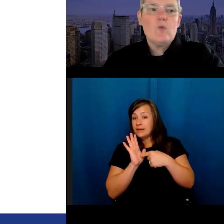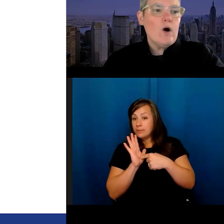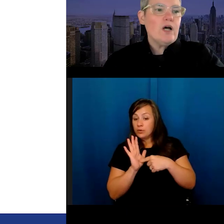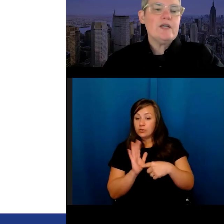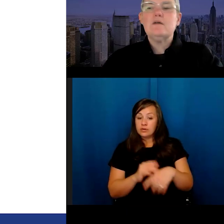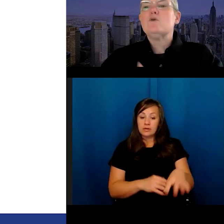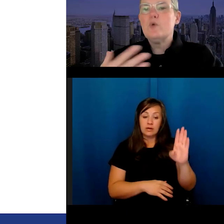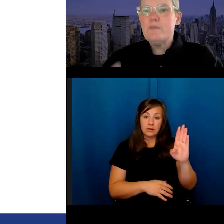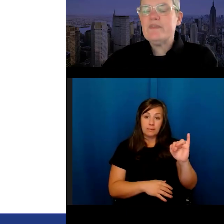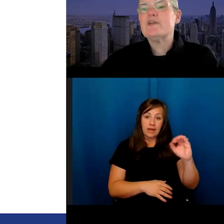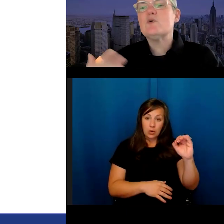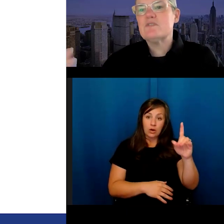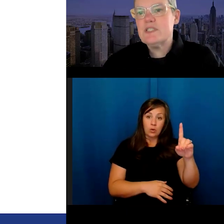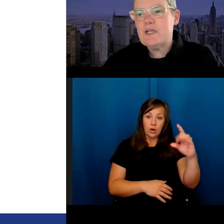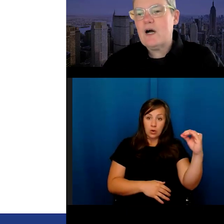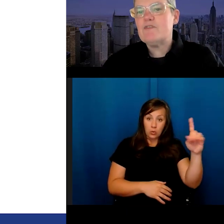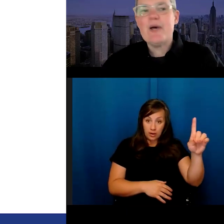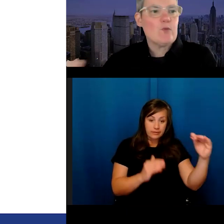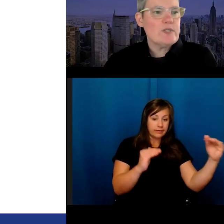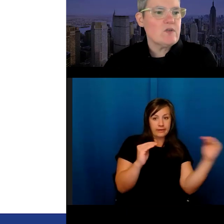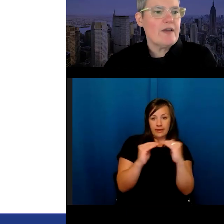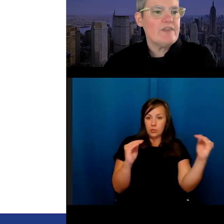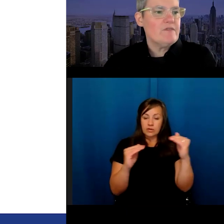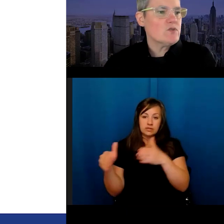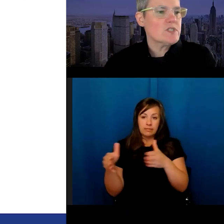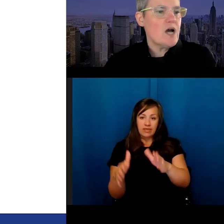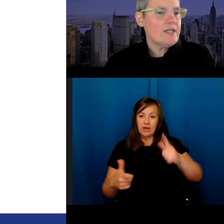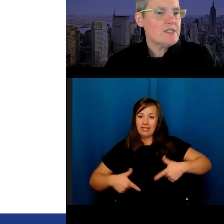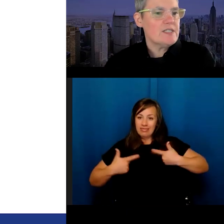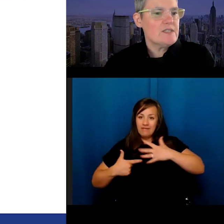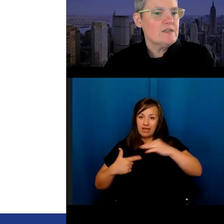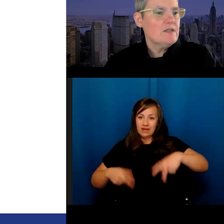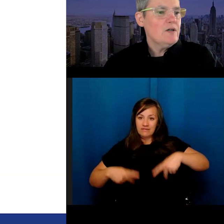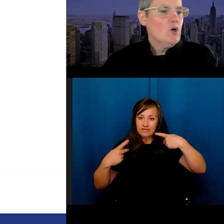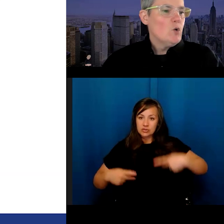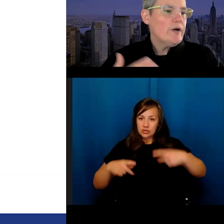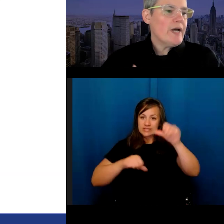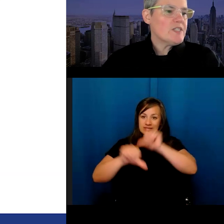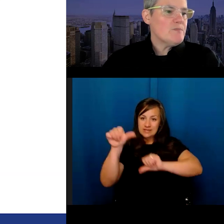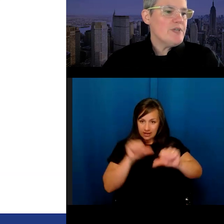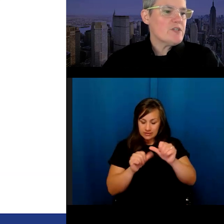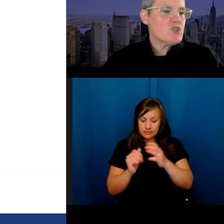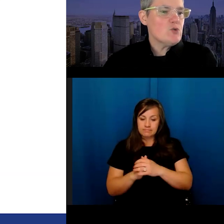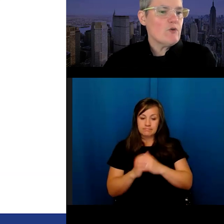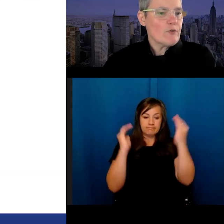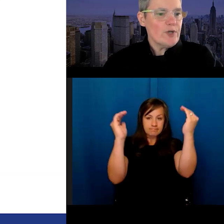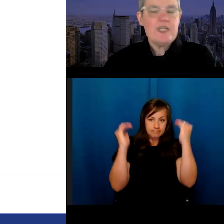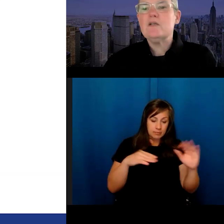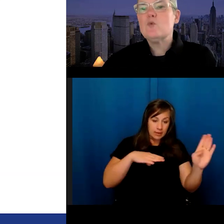Bio 101 would meet the equivalent of the Pathways Life and Physical Sciences, whereas